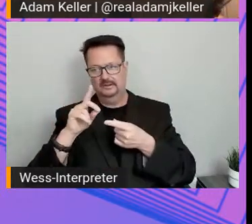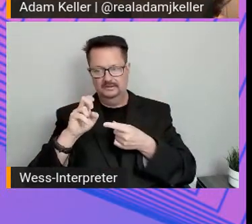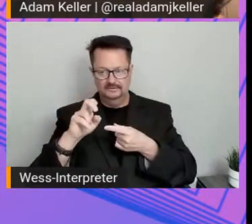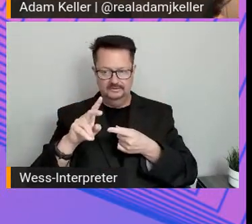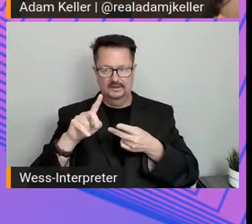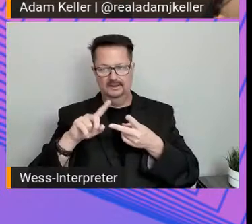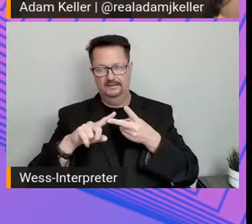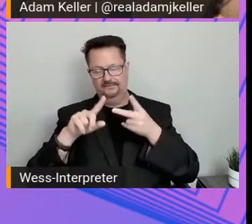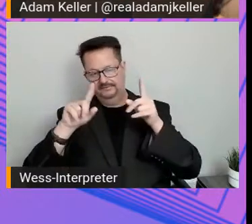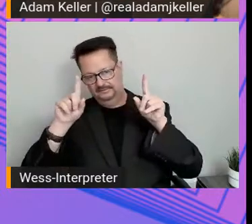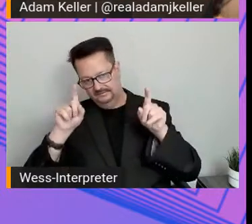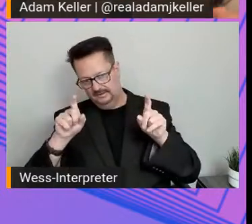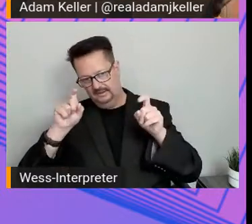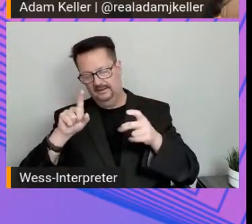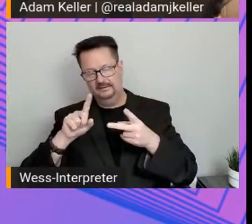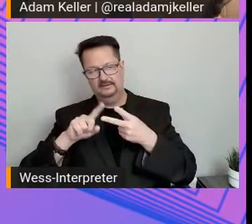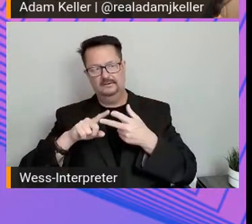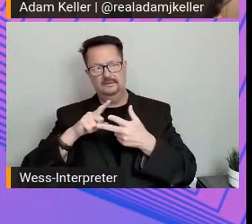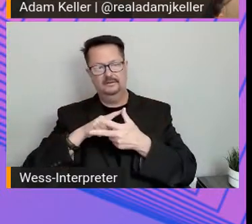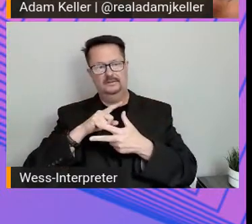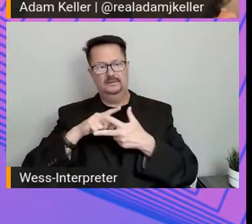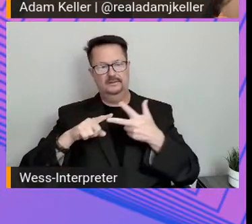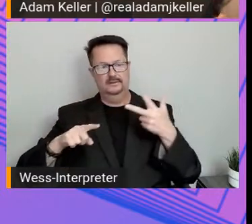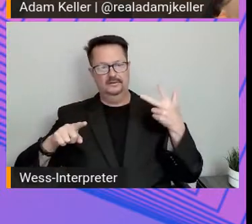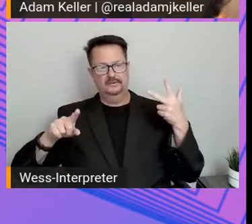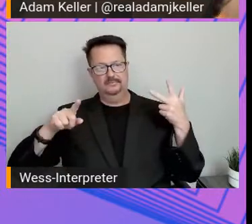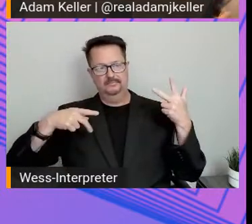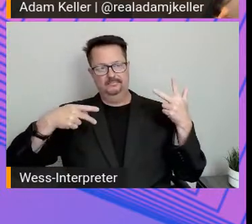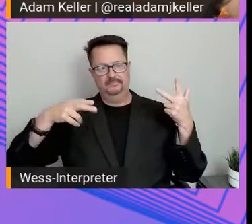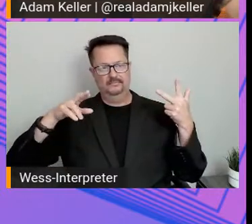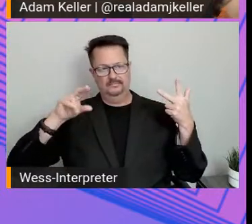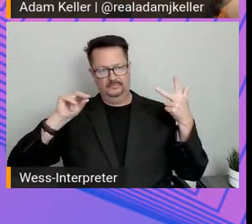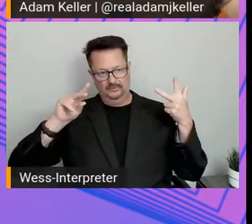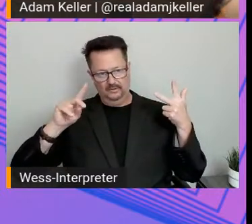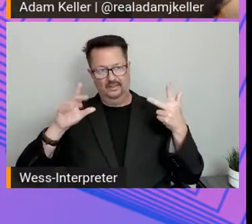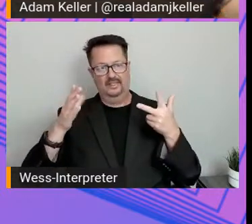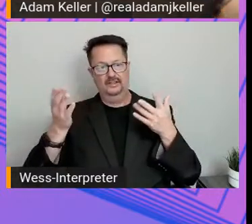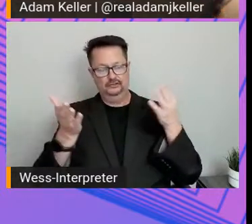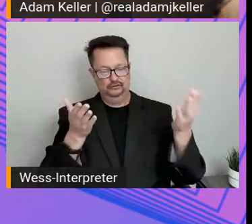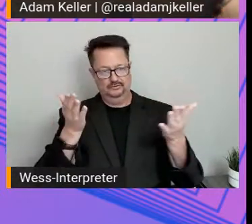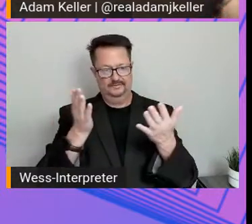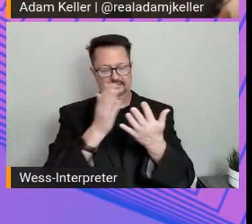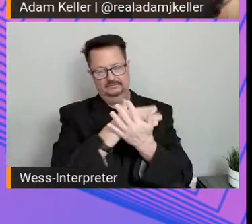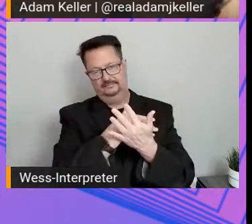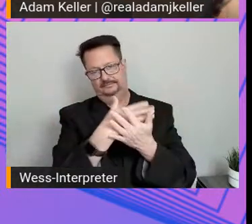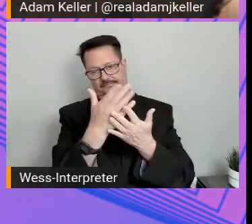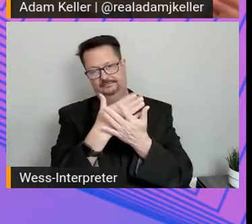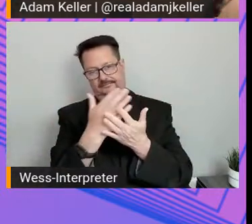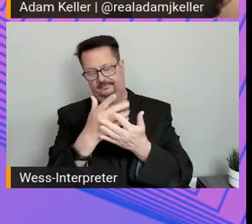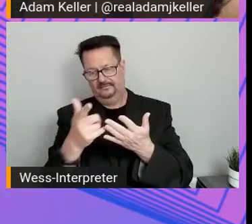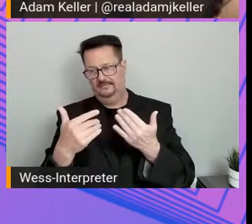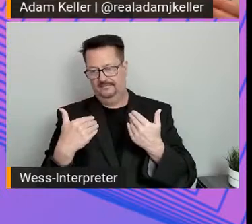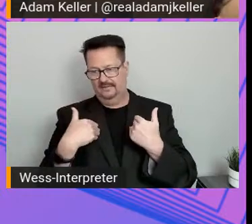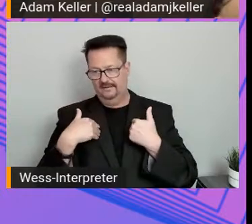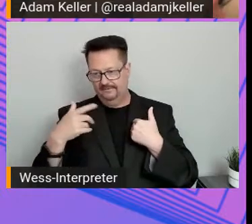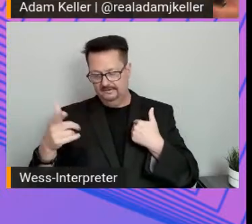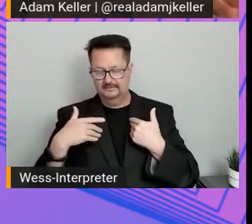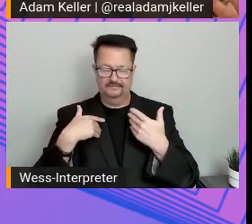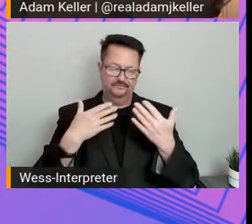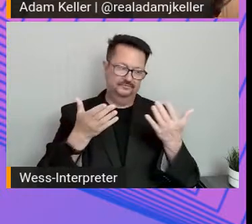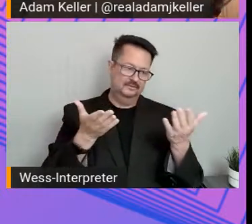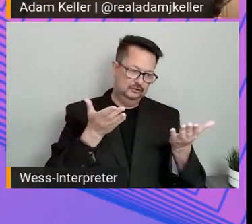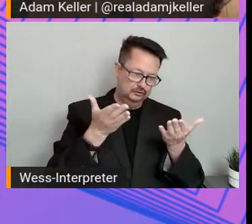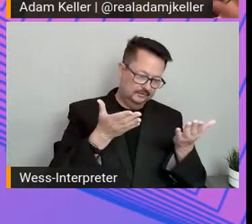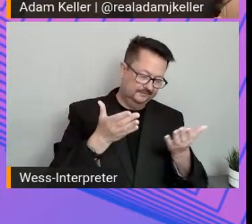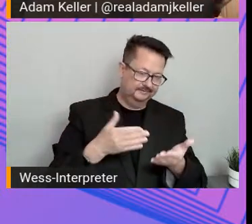prod. And then your services, which span across. So if I have these environments, I have a service. A service is